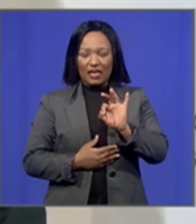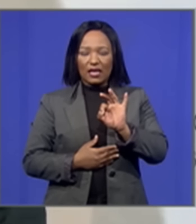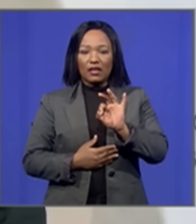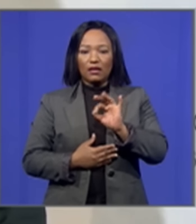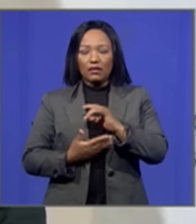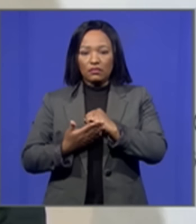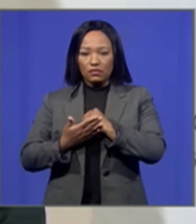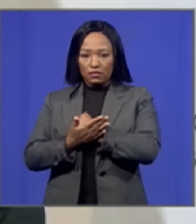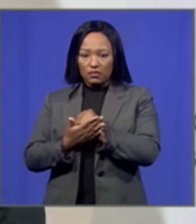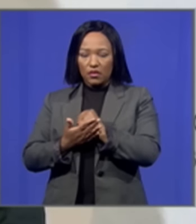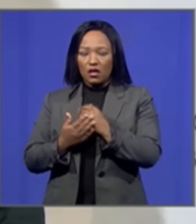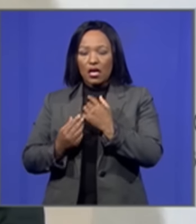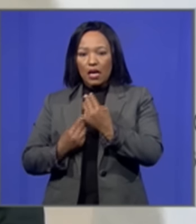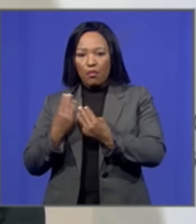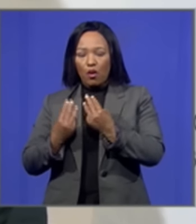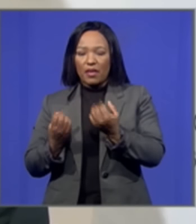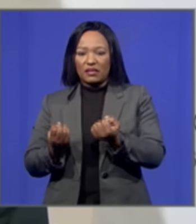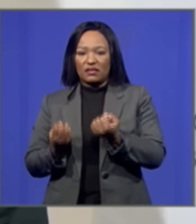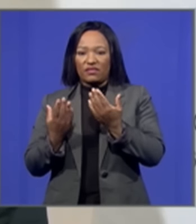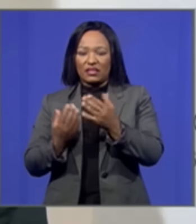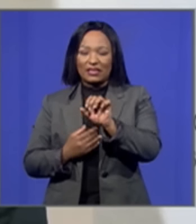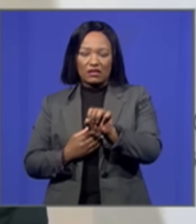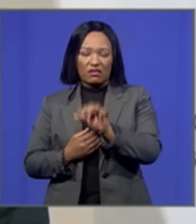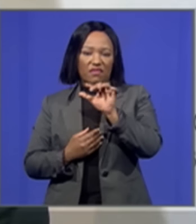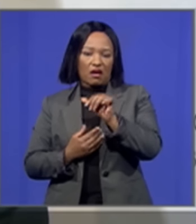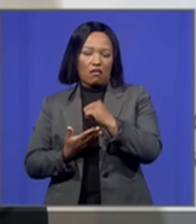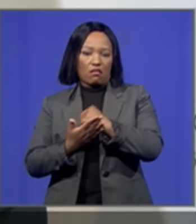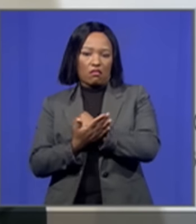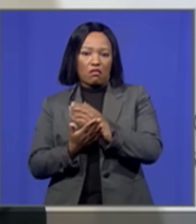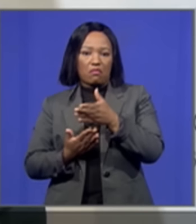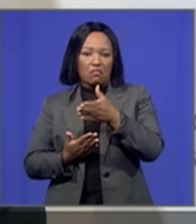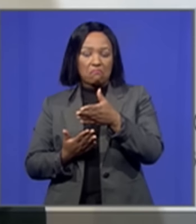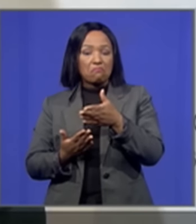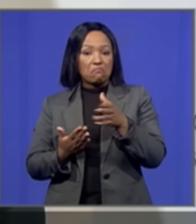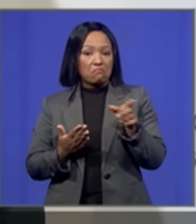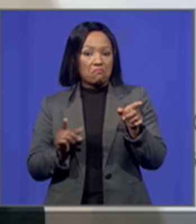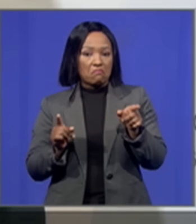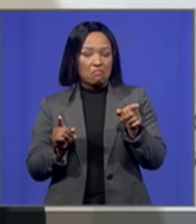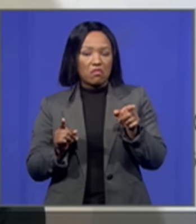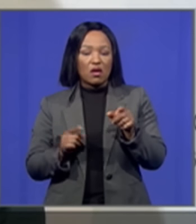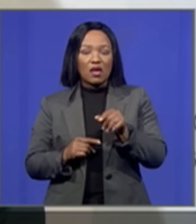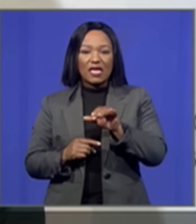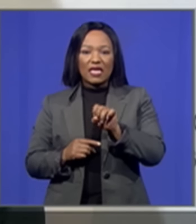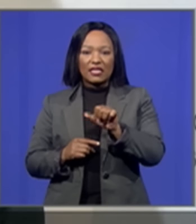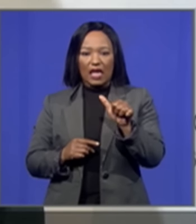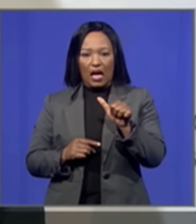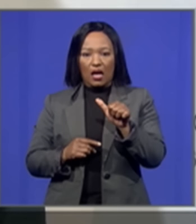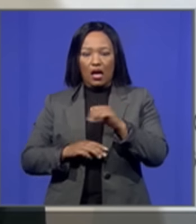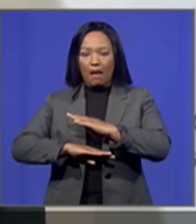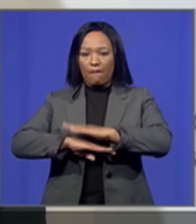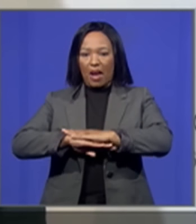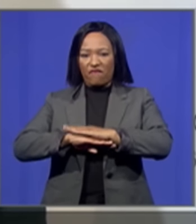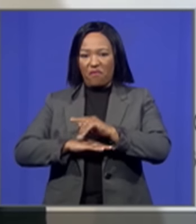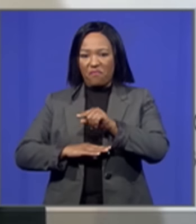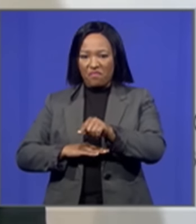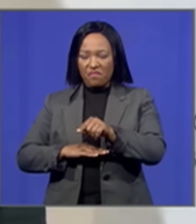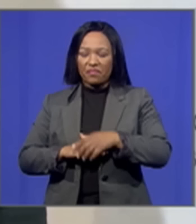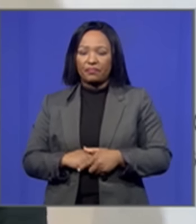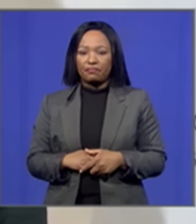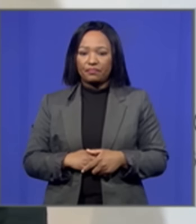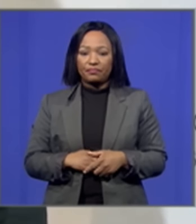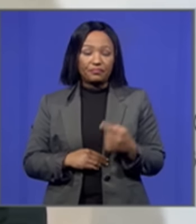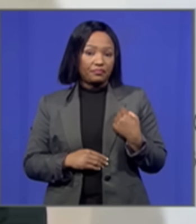registered on the Employment Services of South Africa platform, which is also referred to as the ESSA platform. Since its